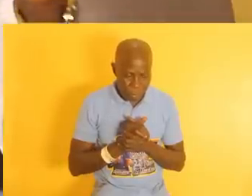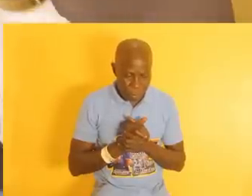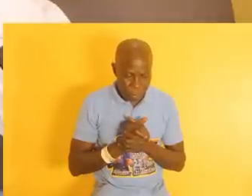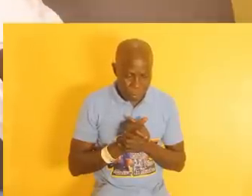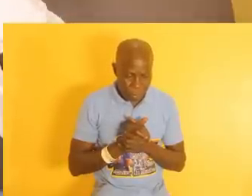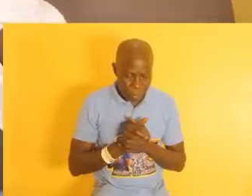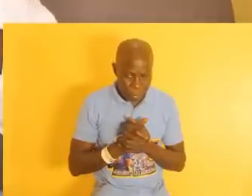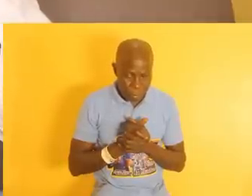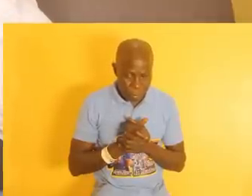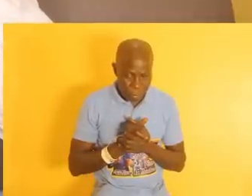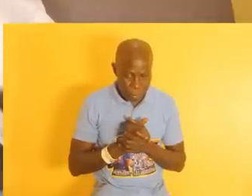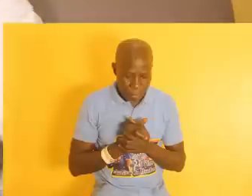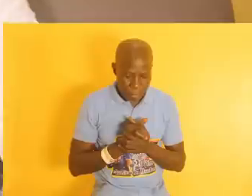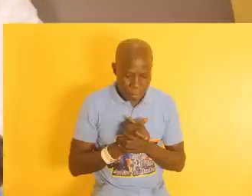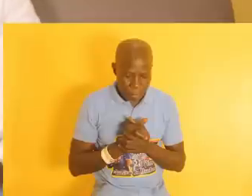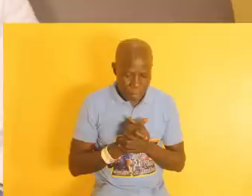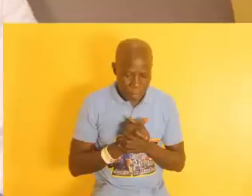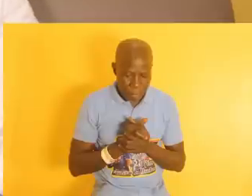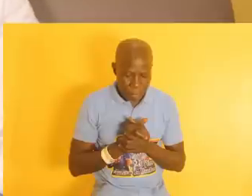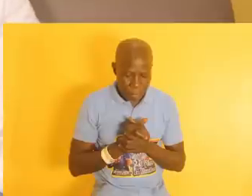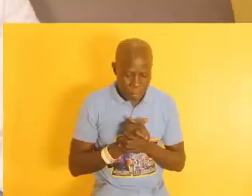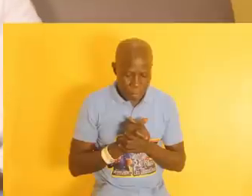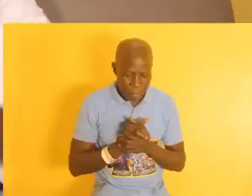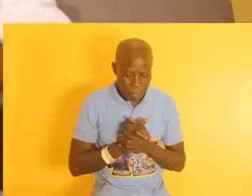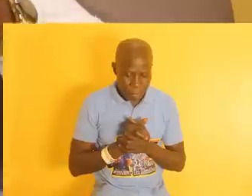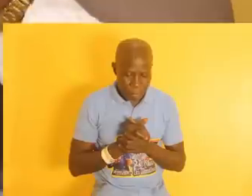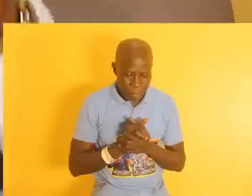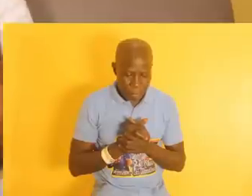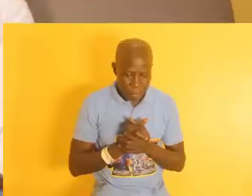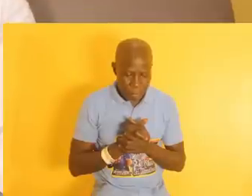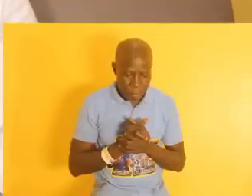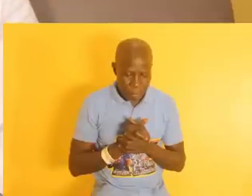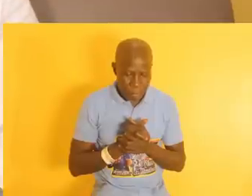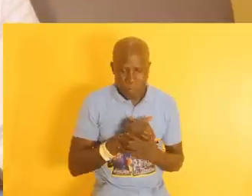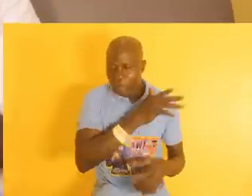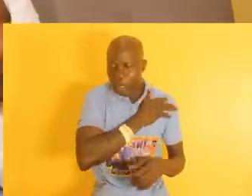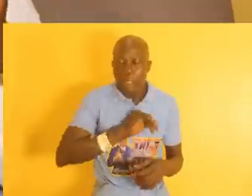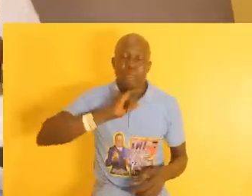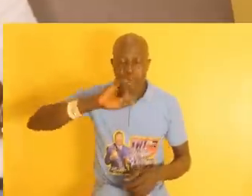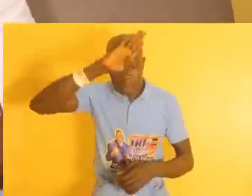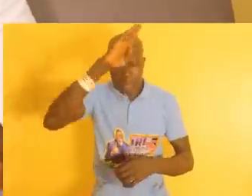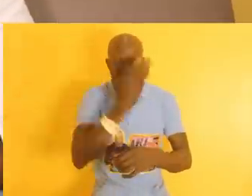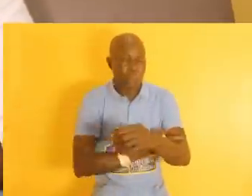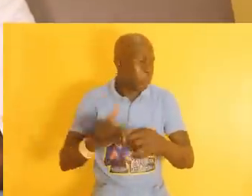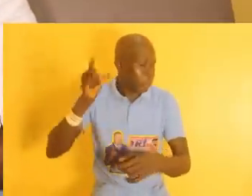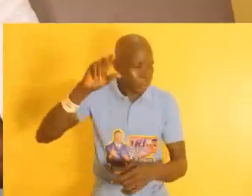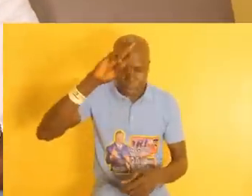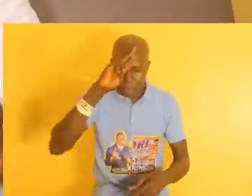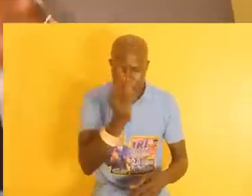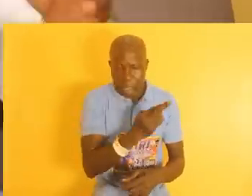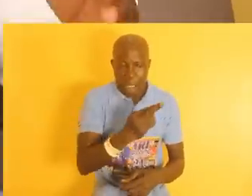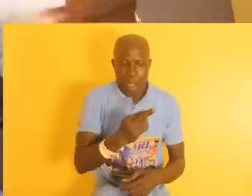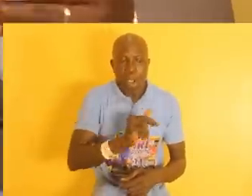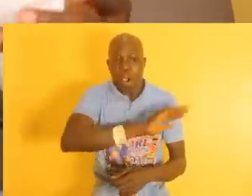ya ro ni si mimo. Uh-huh. Ati aso re won ni. Uh-huh. Ati awon omo re. Ati aso awon omo re pelu re. E gbo mi sa. Listen to me,